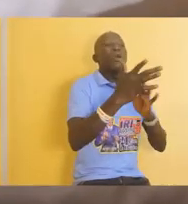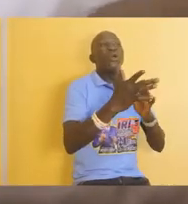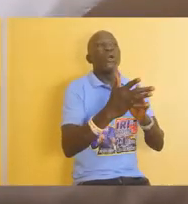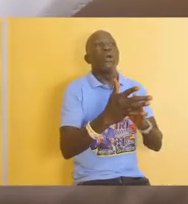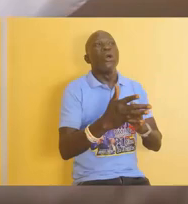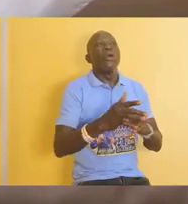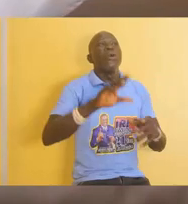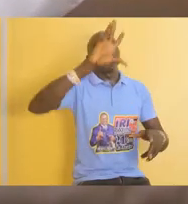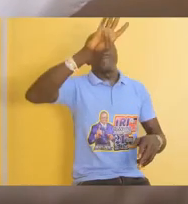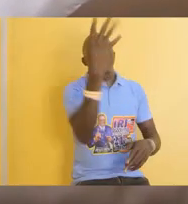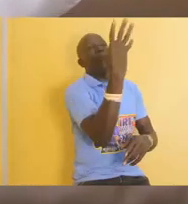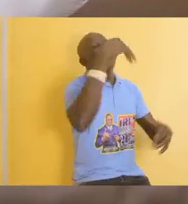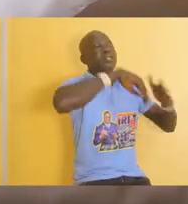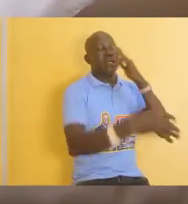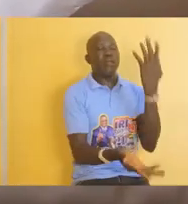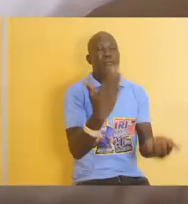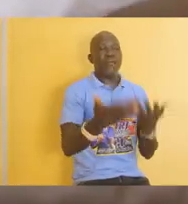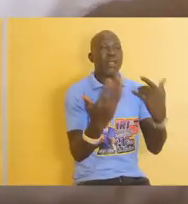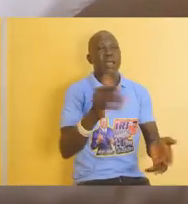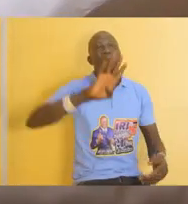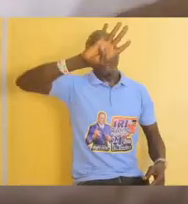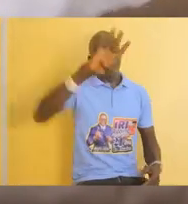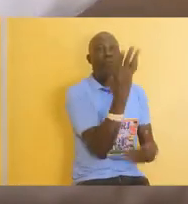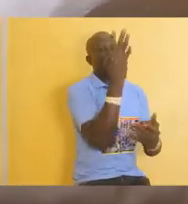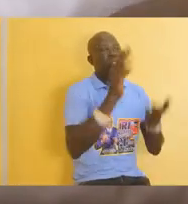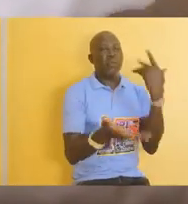Jesus. The Son of the fire.